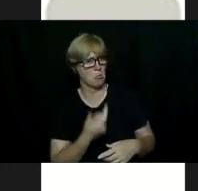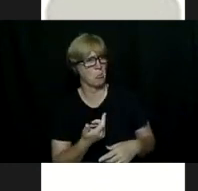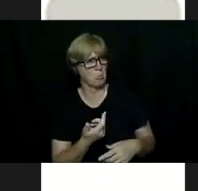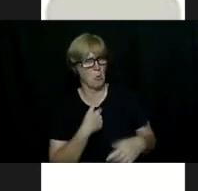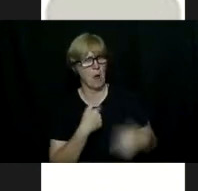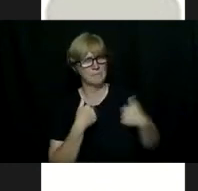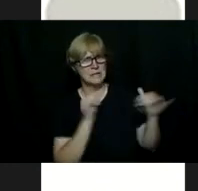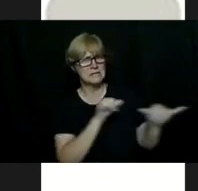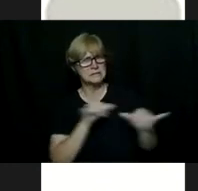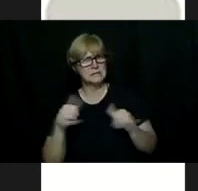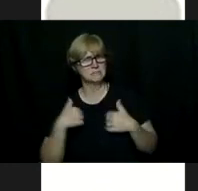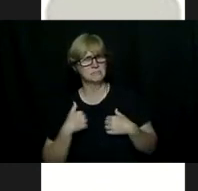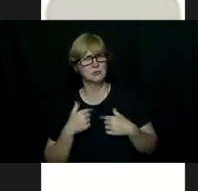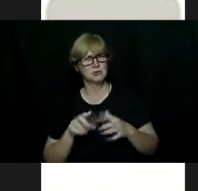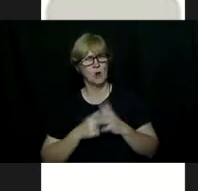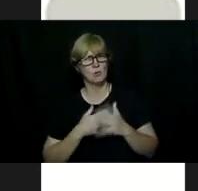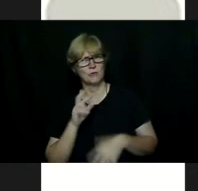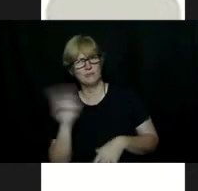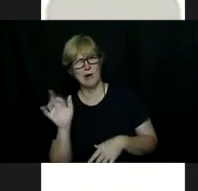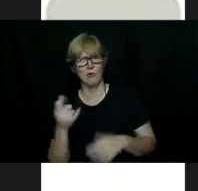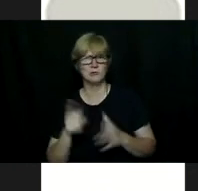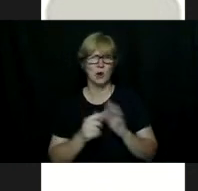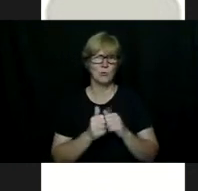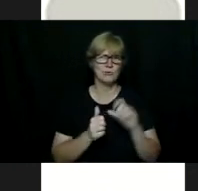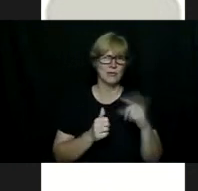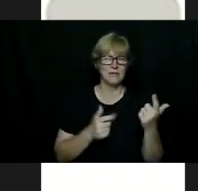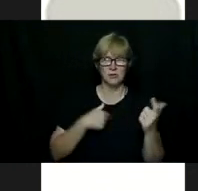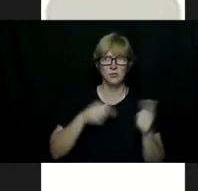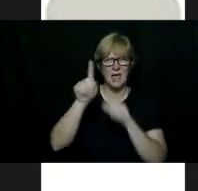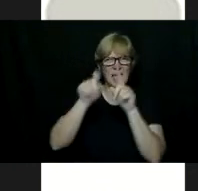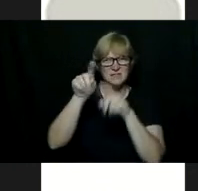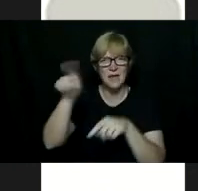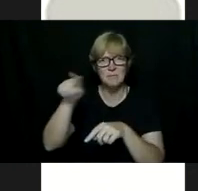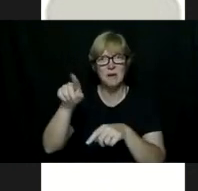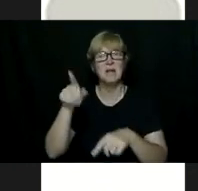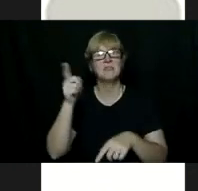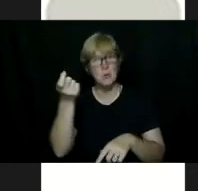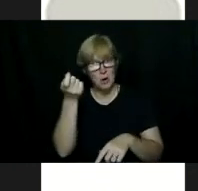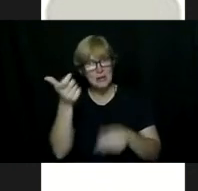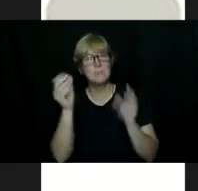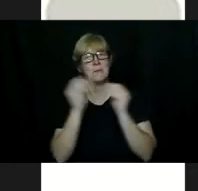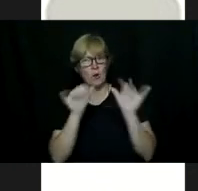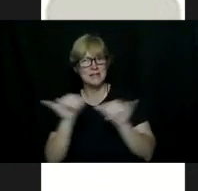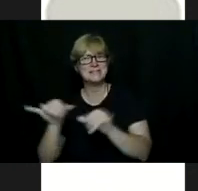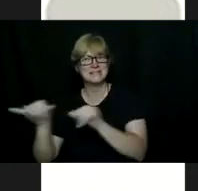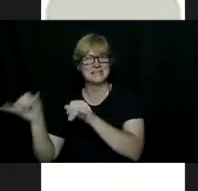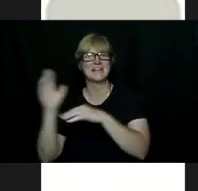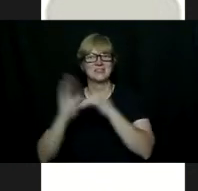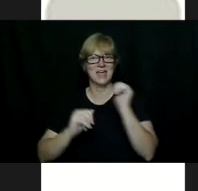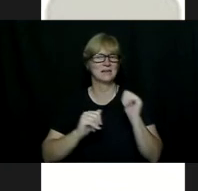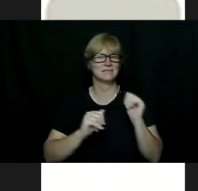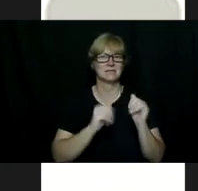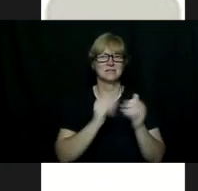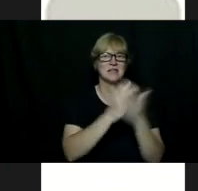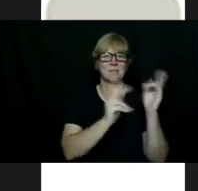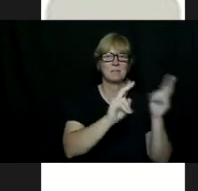consistent, because we also asked about it, actually were a little bit more consistent than those who just told that, well, it doesn't care